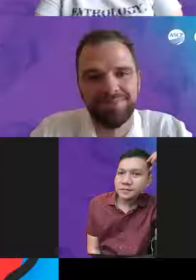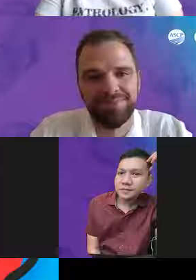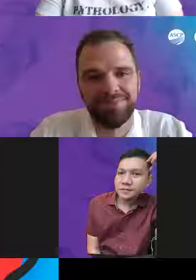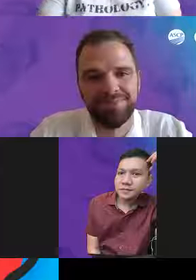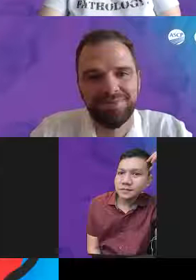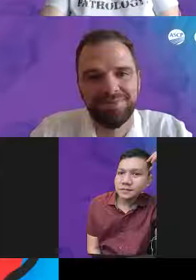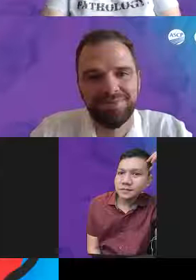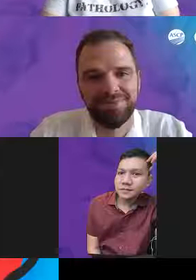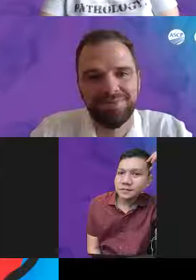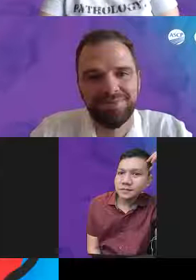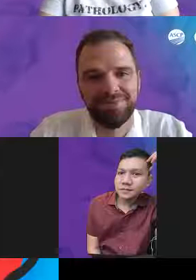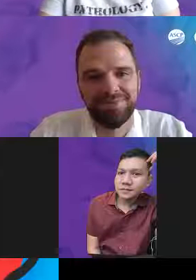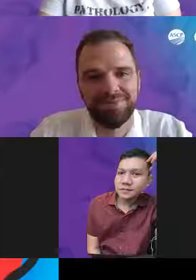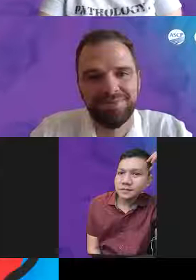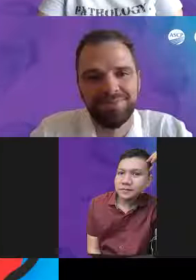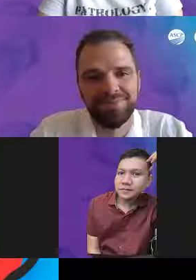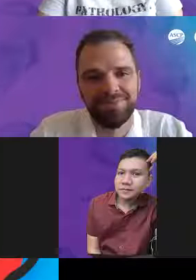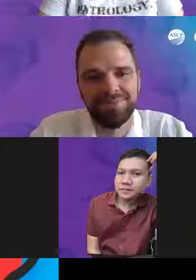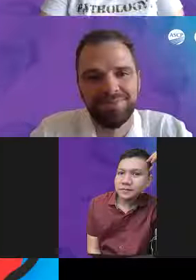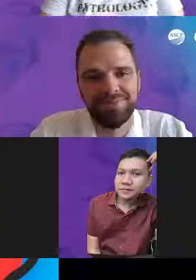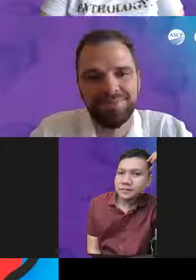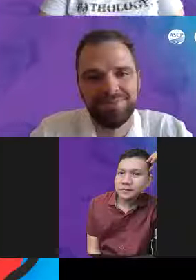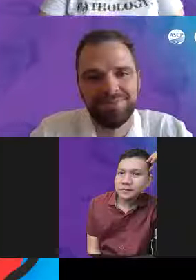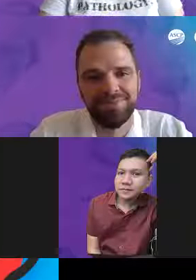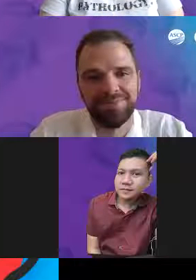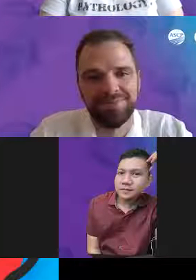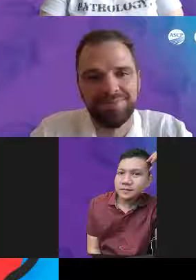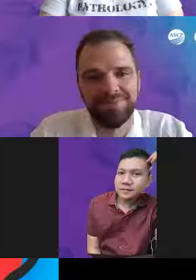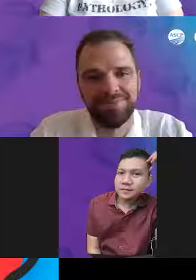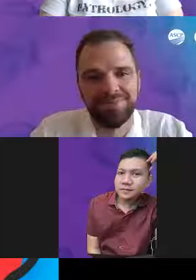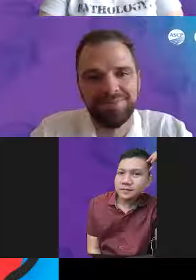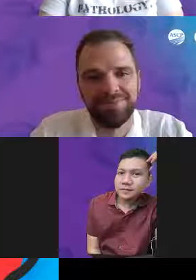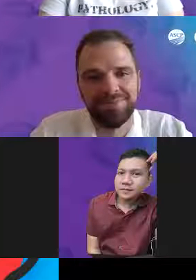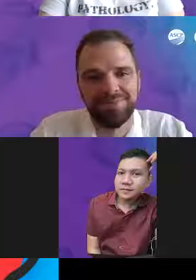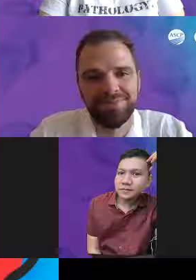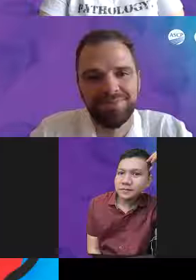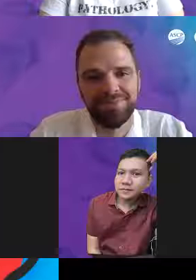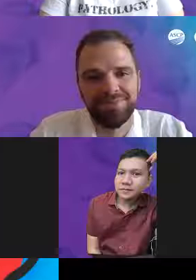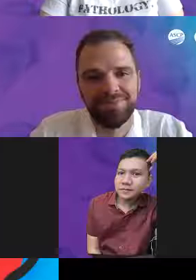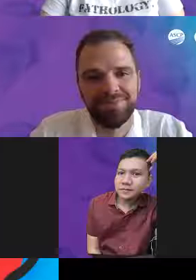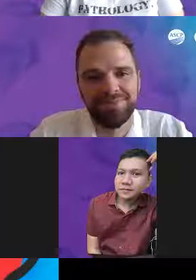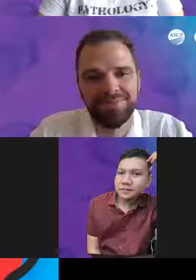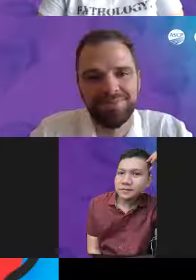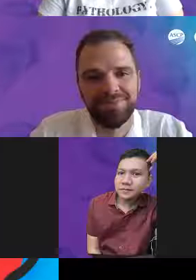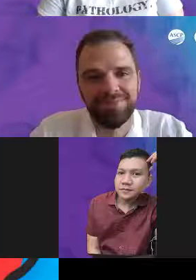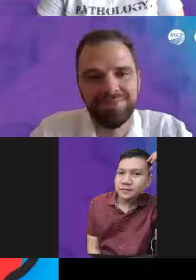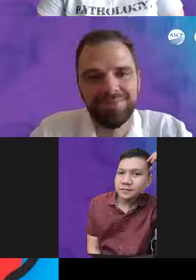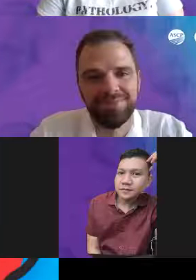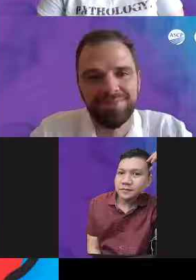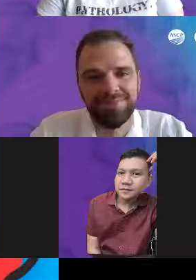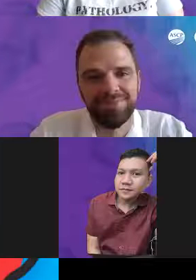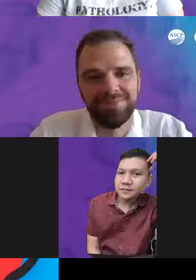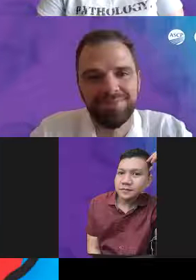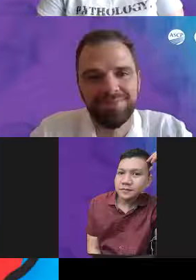more submissions. Unfortunately, I wasn't able to get them to work because I did not have access.